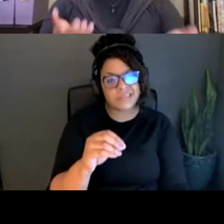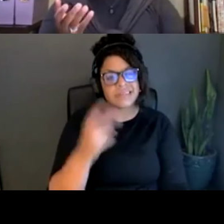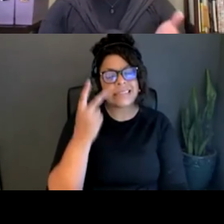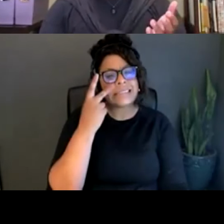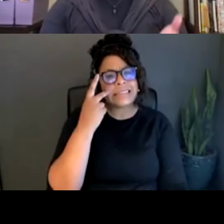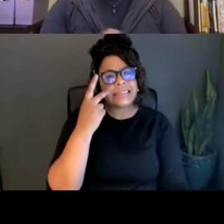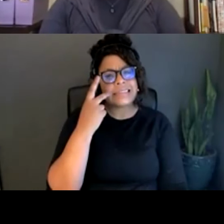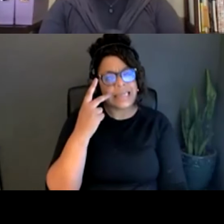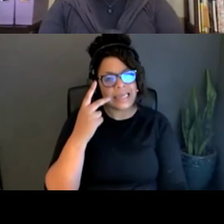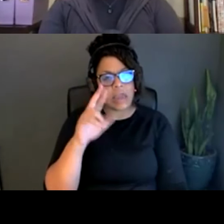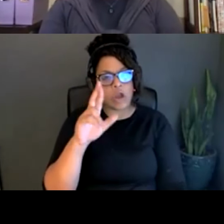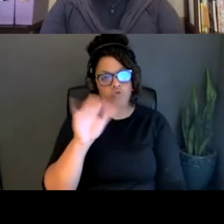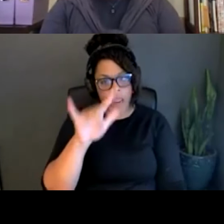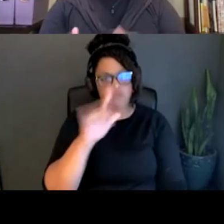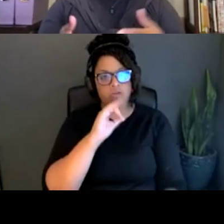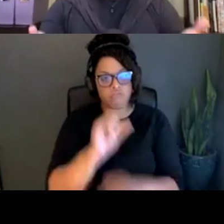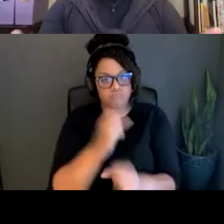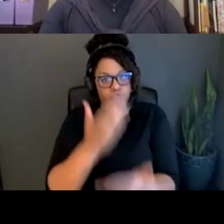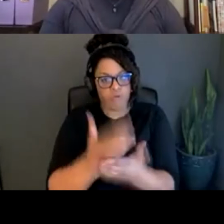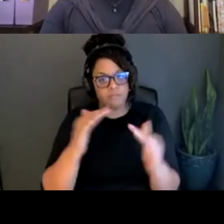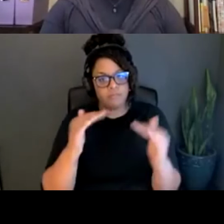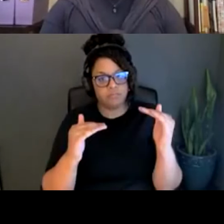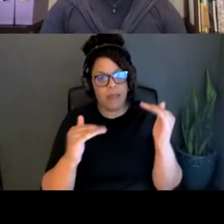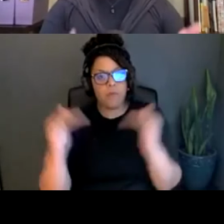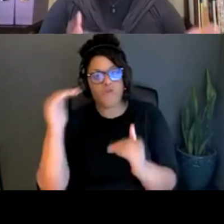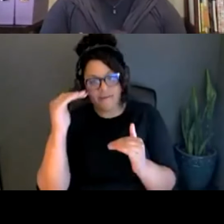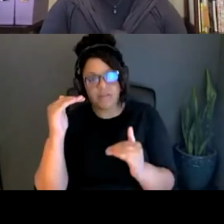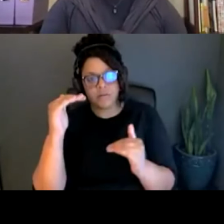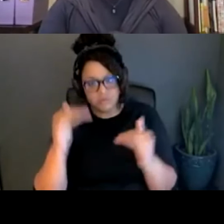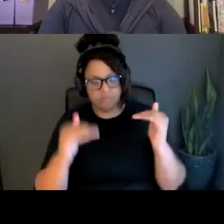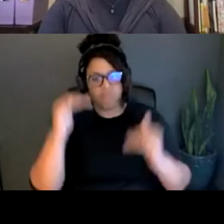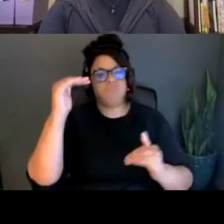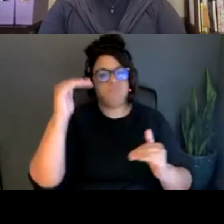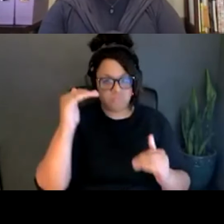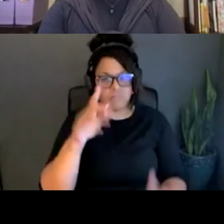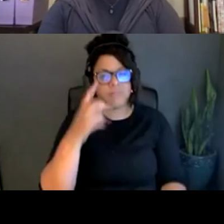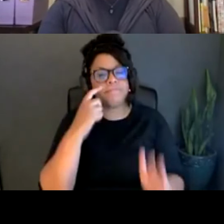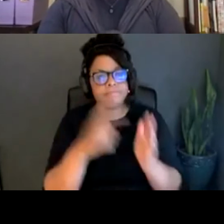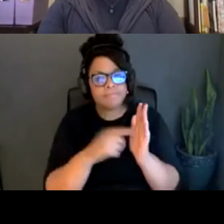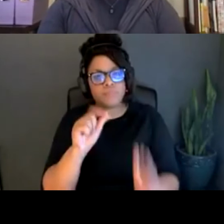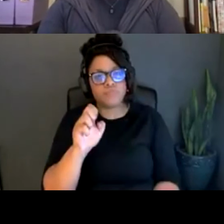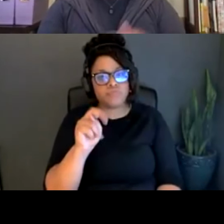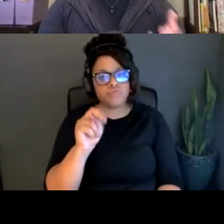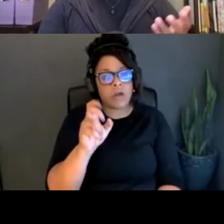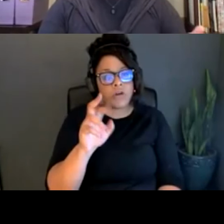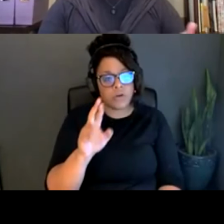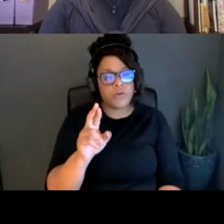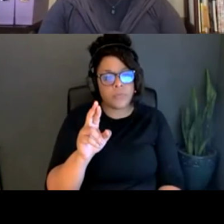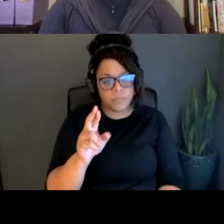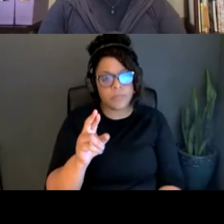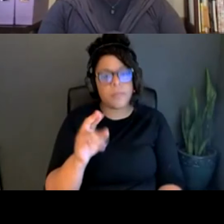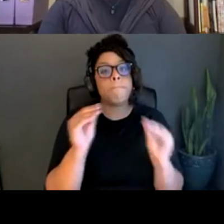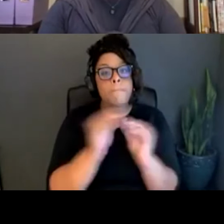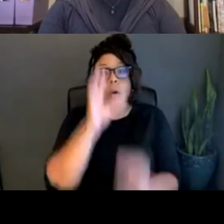the racial demographics here and the imbalance. We can also see in terms of gender that there are more